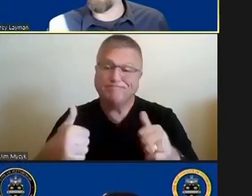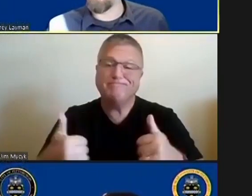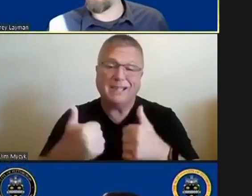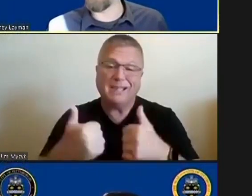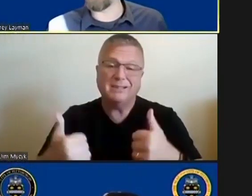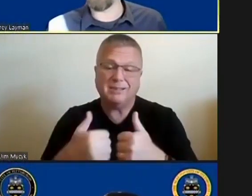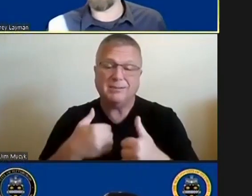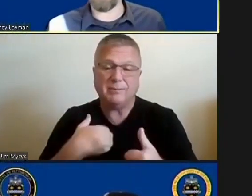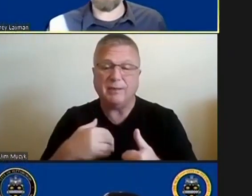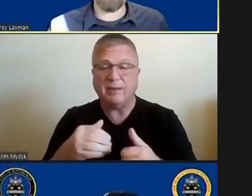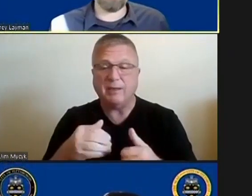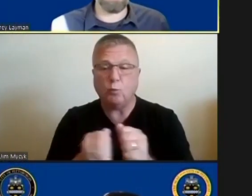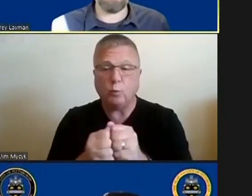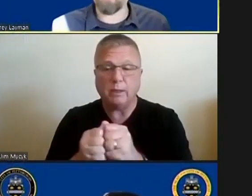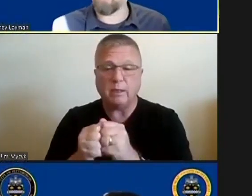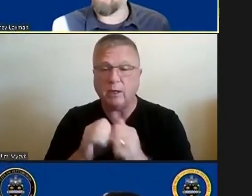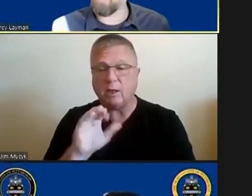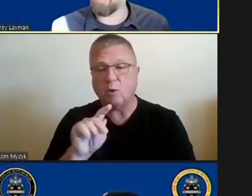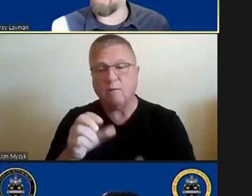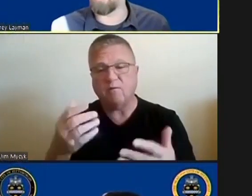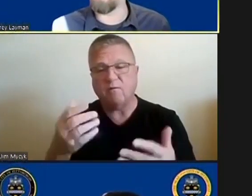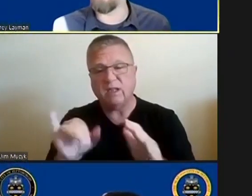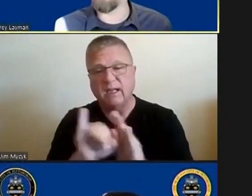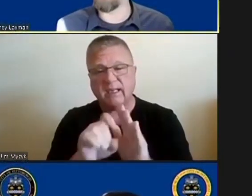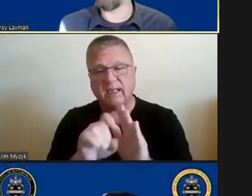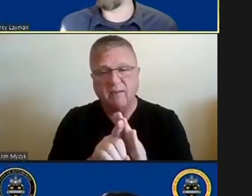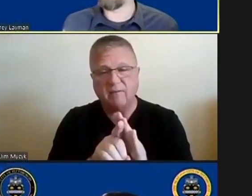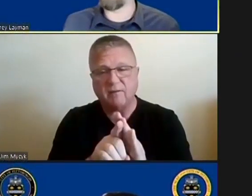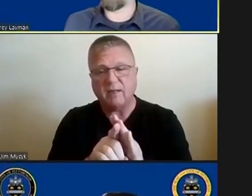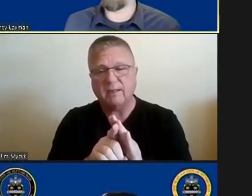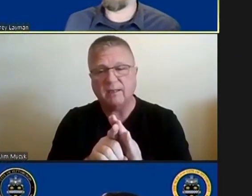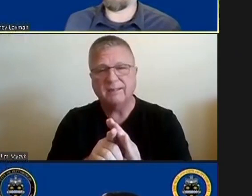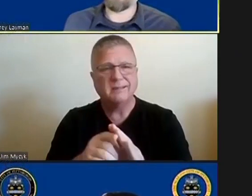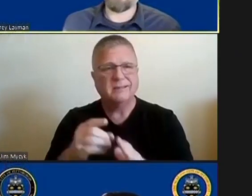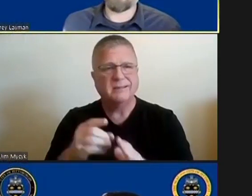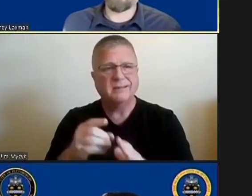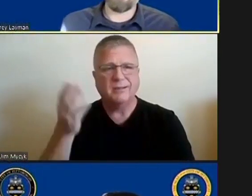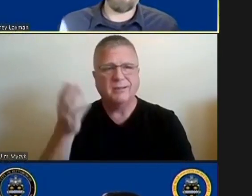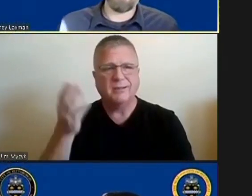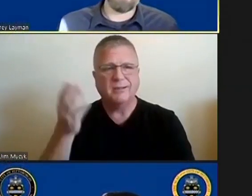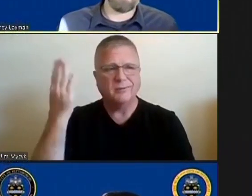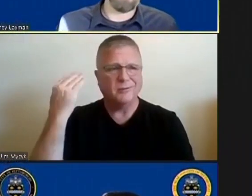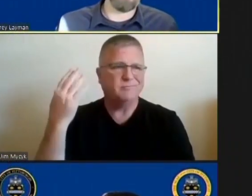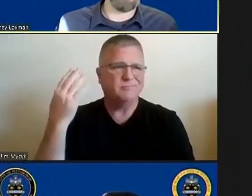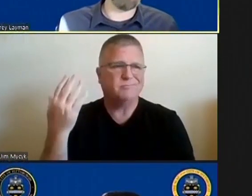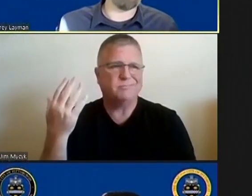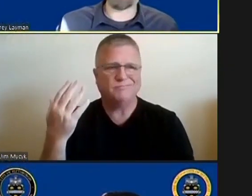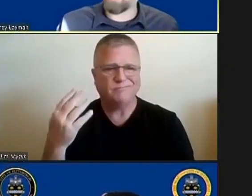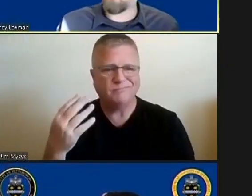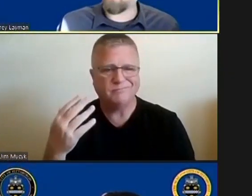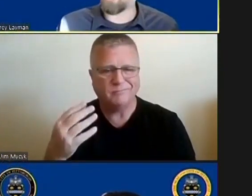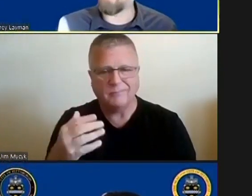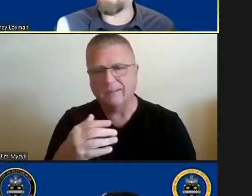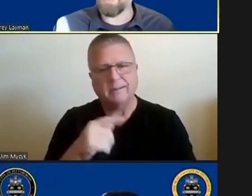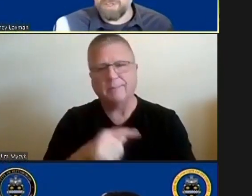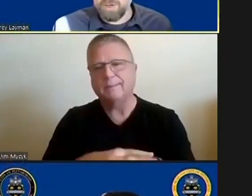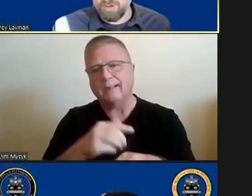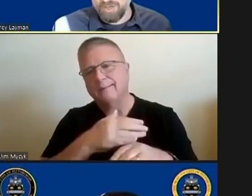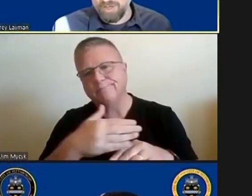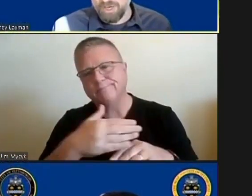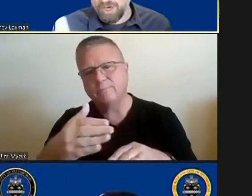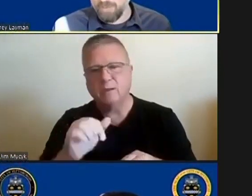in the code that we identified over, over a period of time working with the zoning